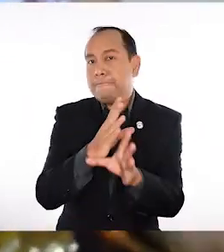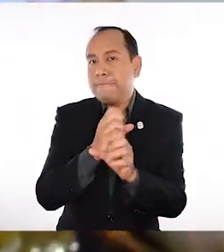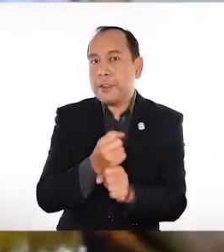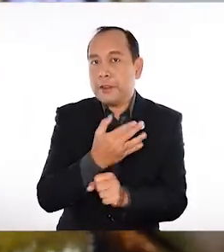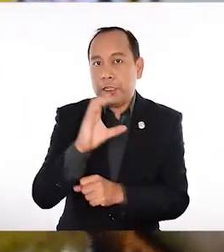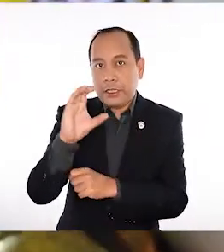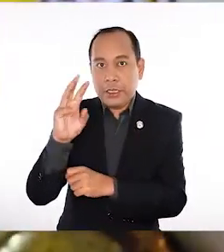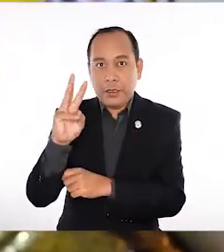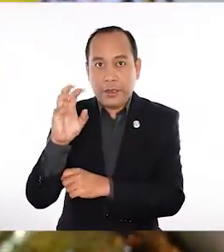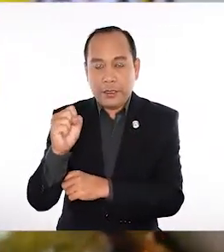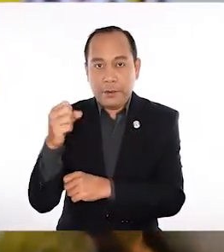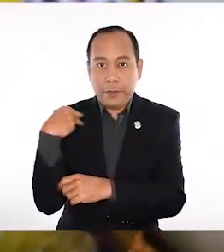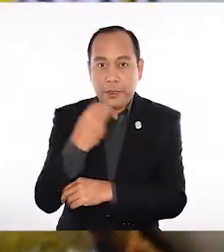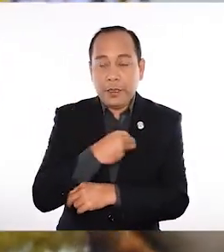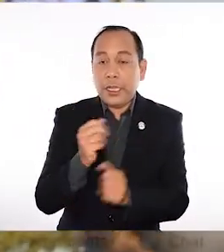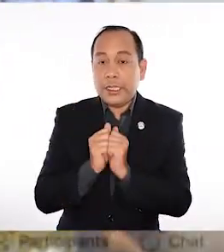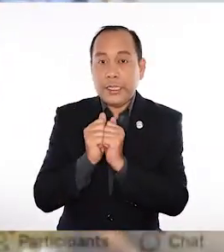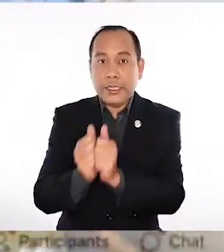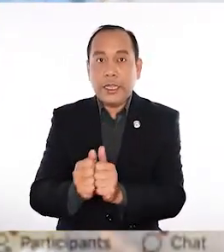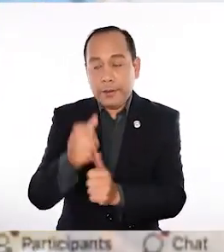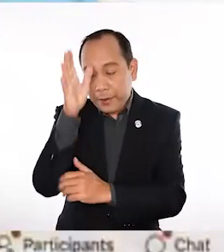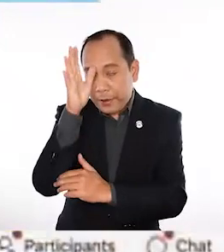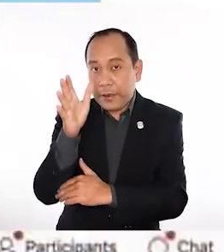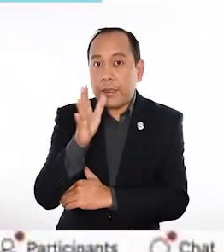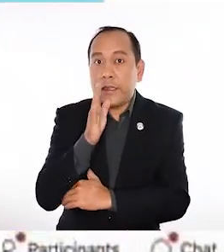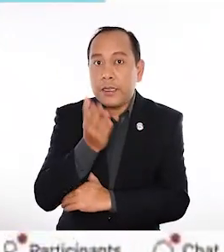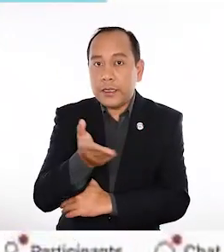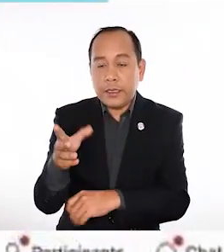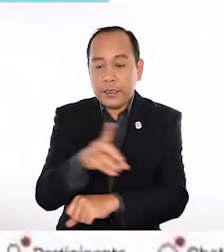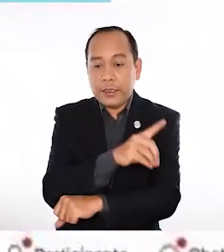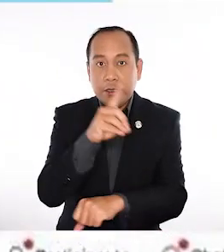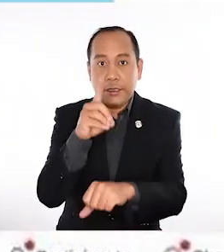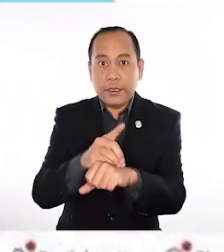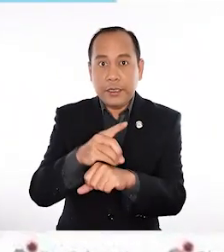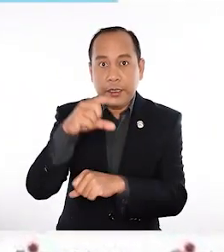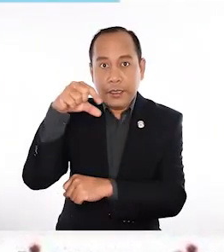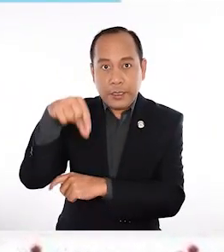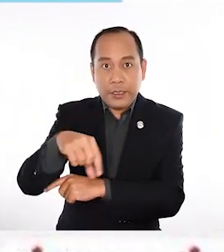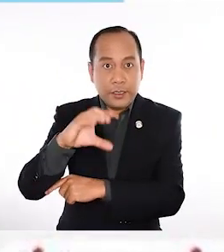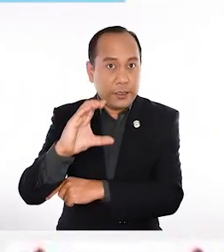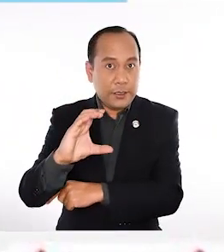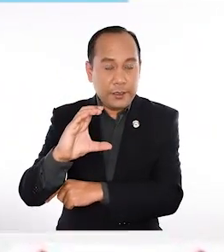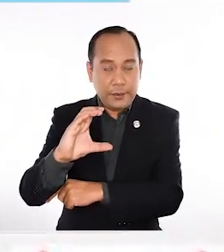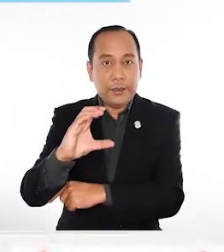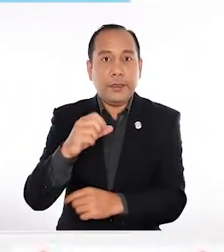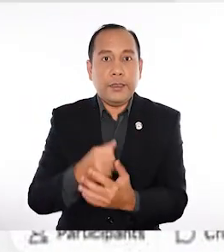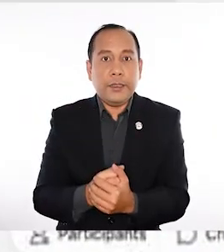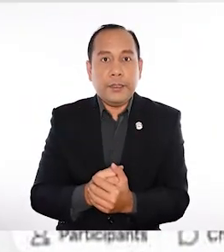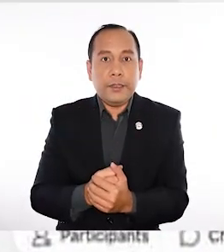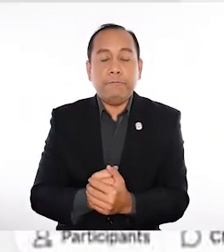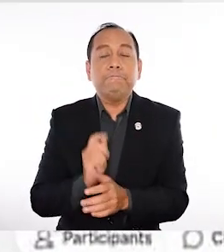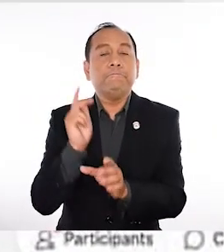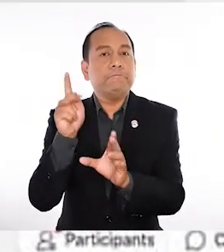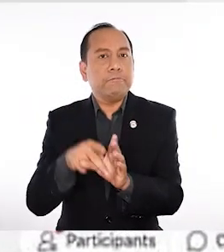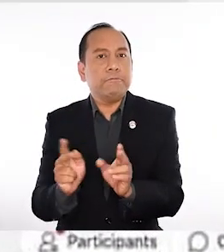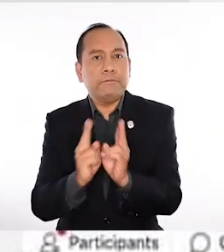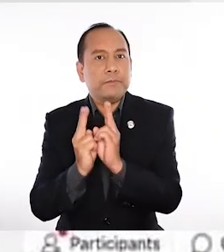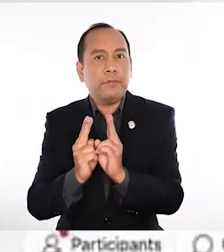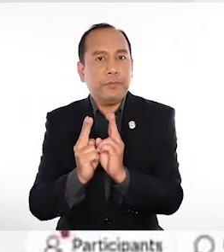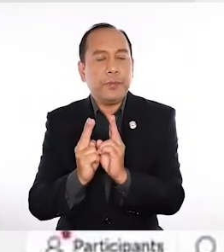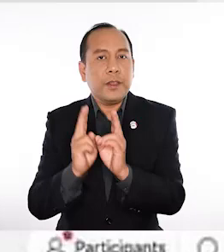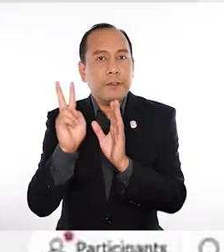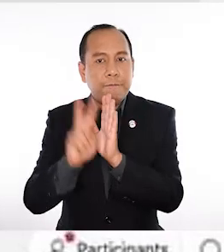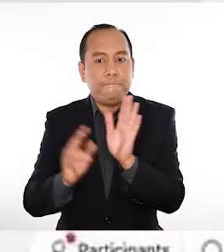the CWS members, together with their parents in the Ecclesiastical District of Quezon City, joined together virtually in